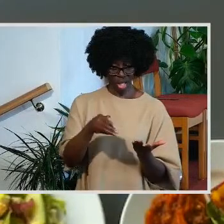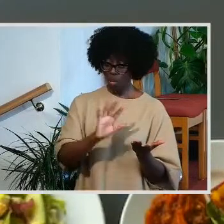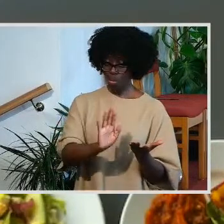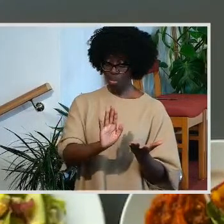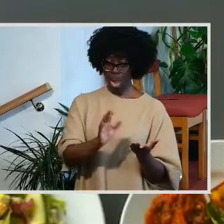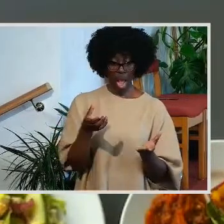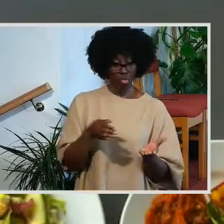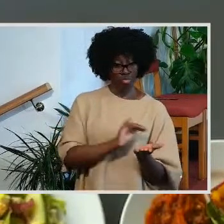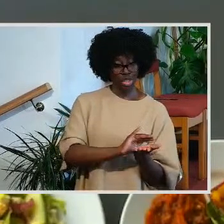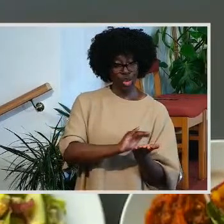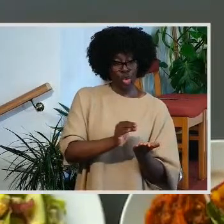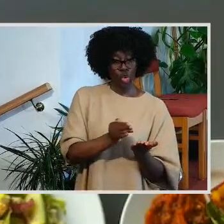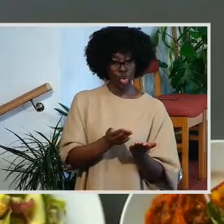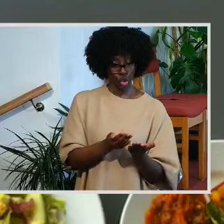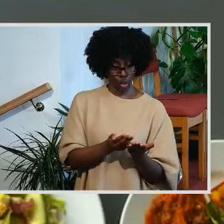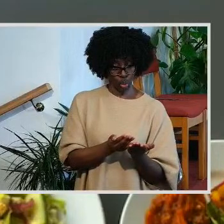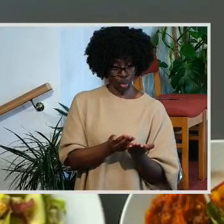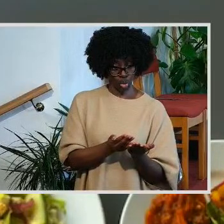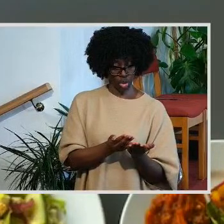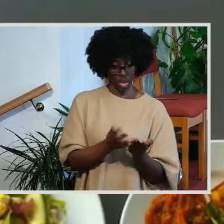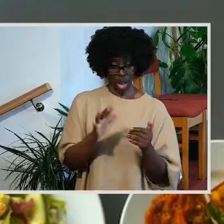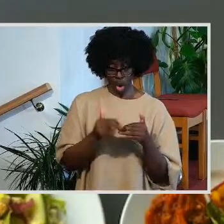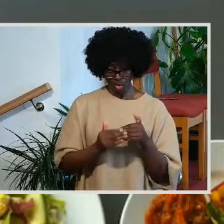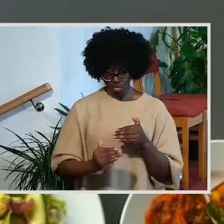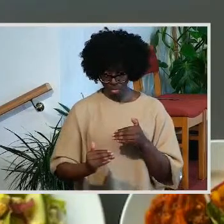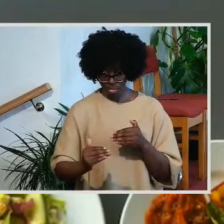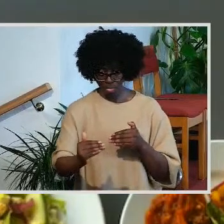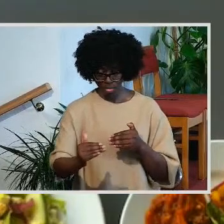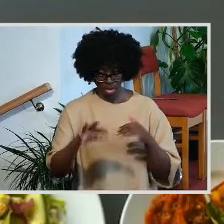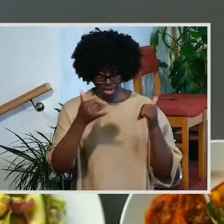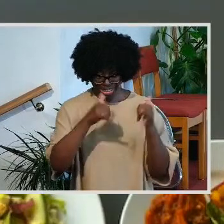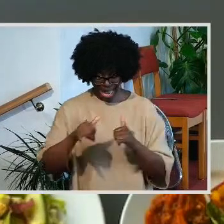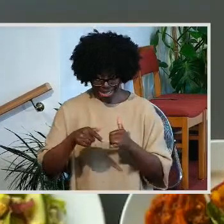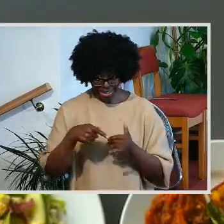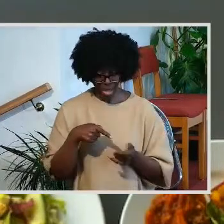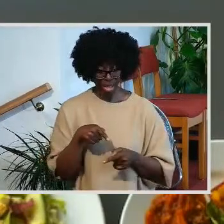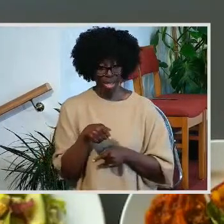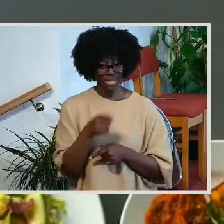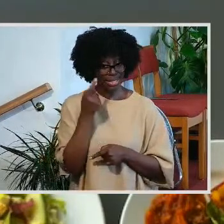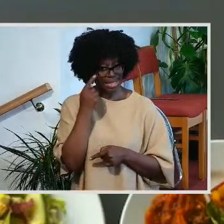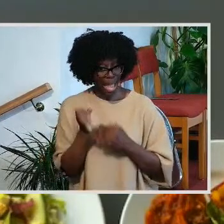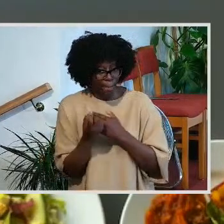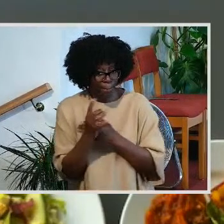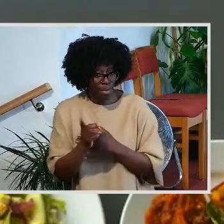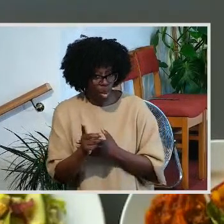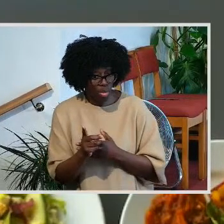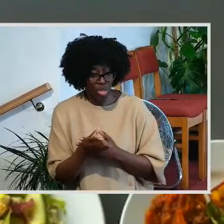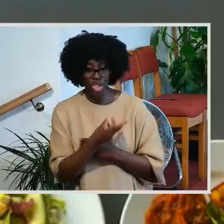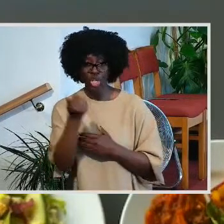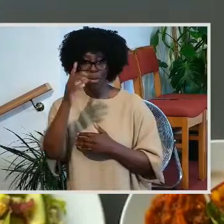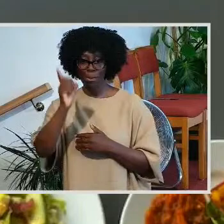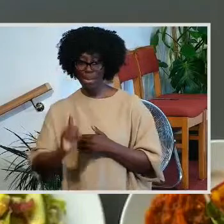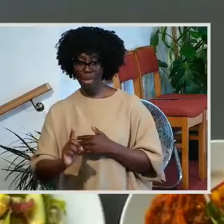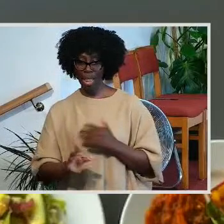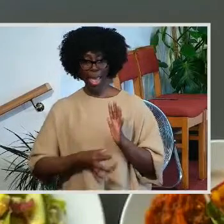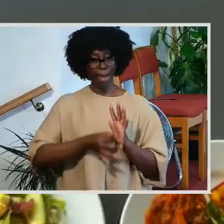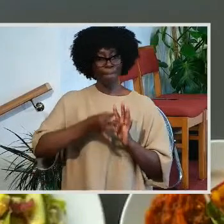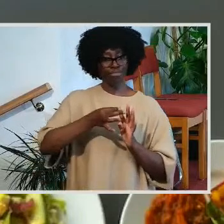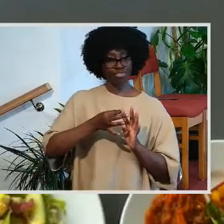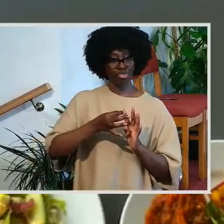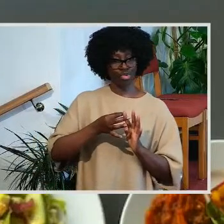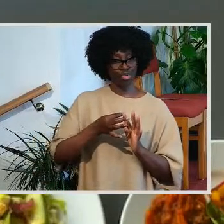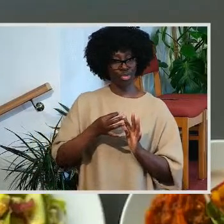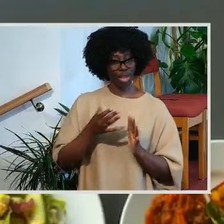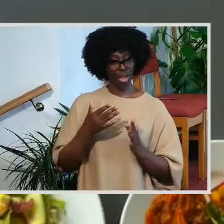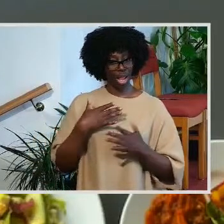15% over a long period of time. And they found that when they did tests, some of the people had improved mood and they